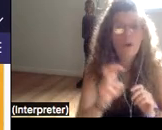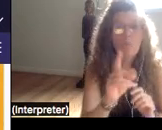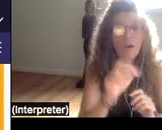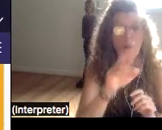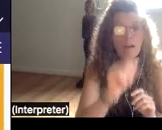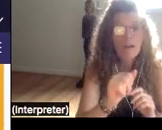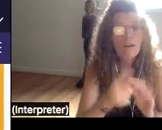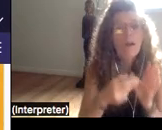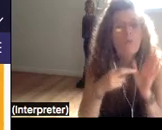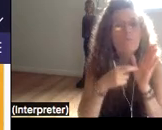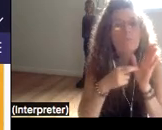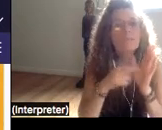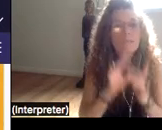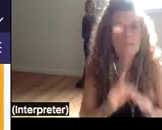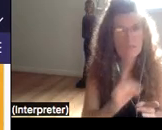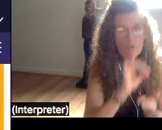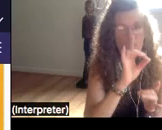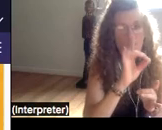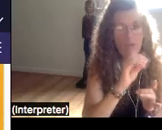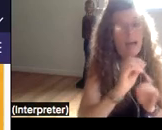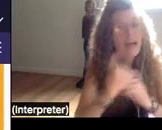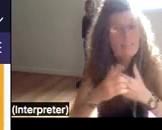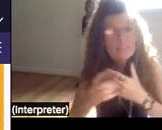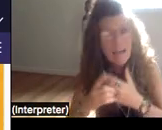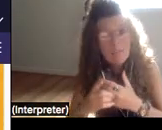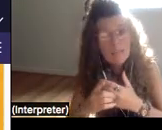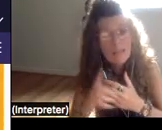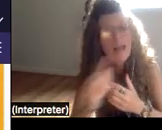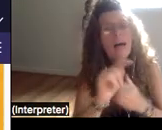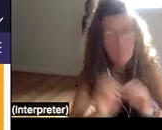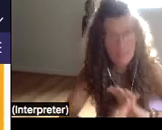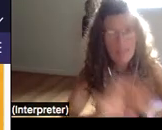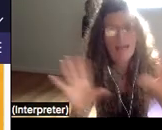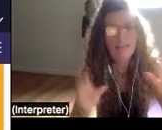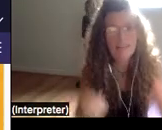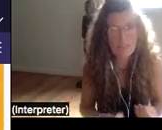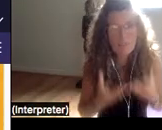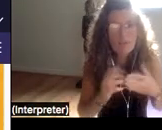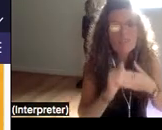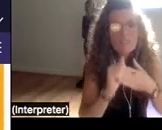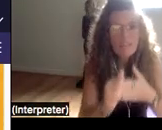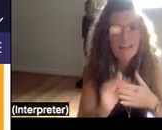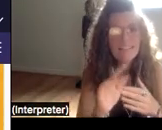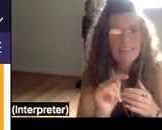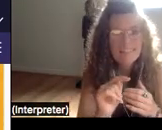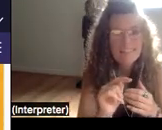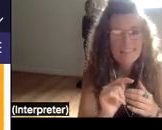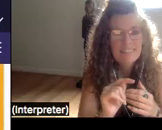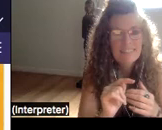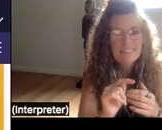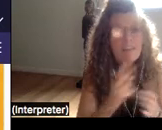The cobra represents the soul, and the diamond, the light of inspiration guiding